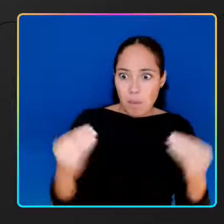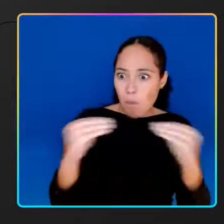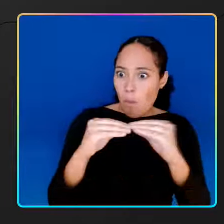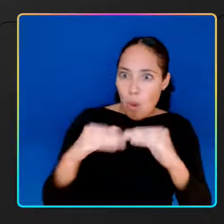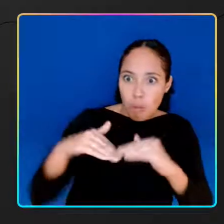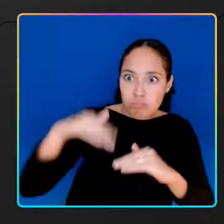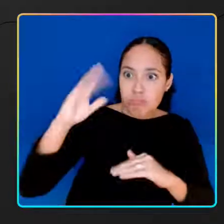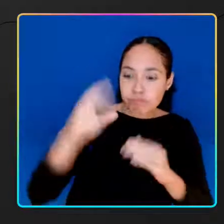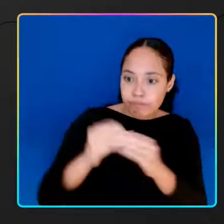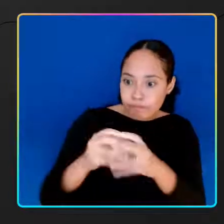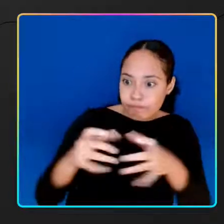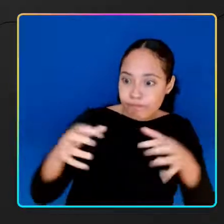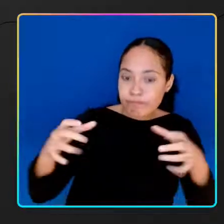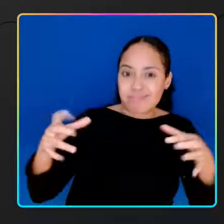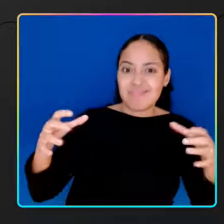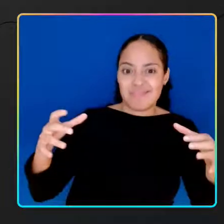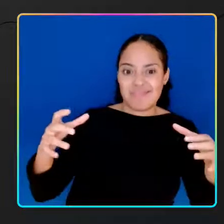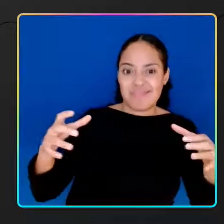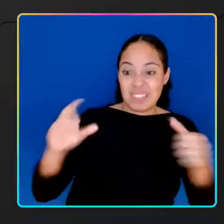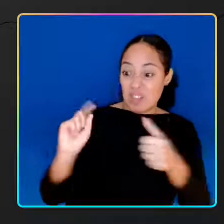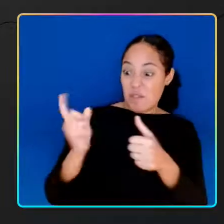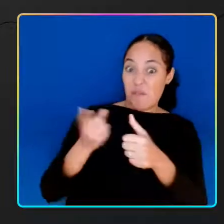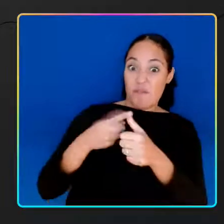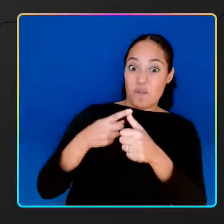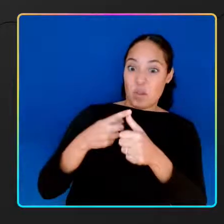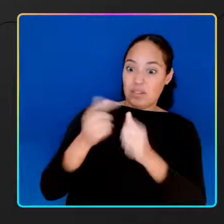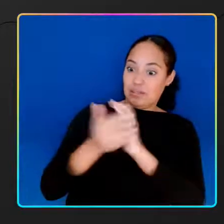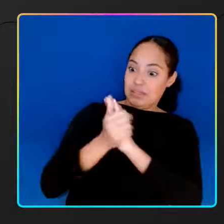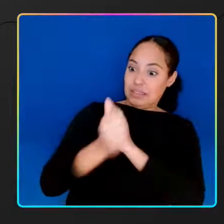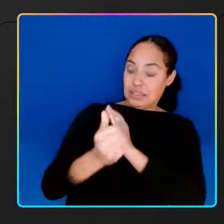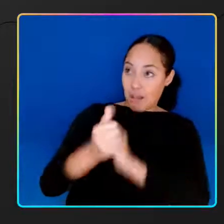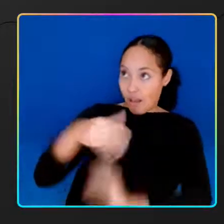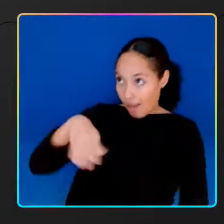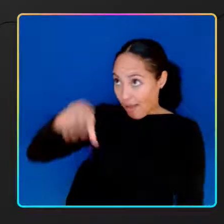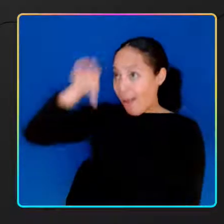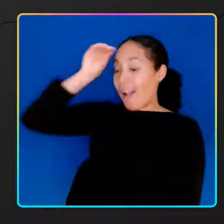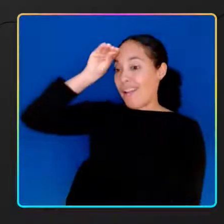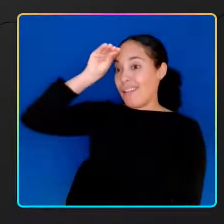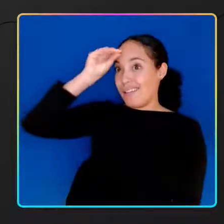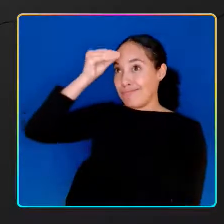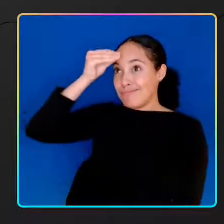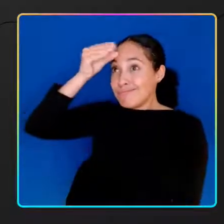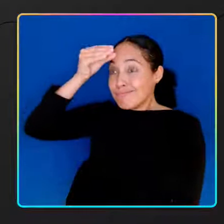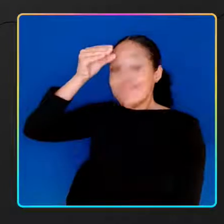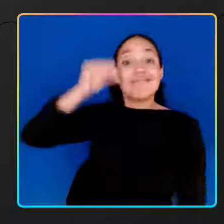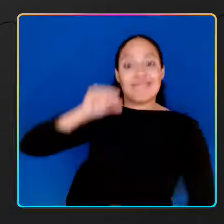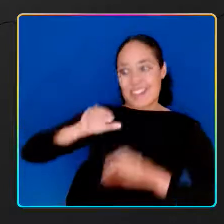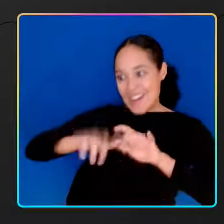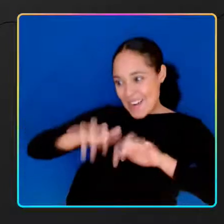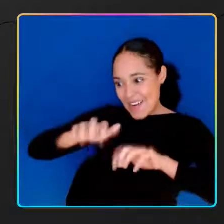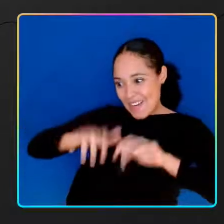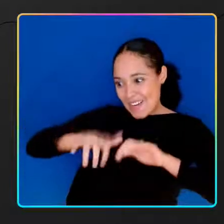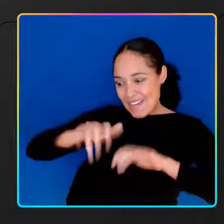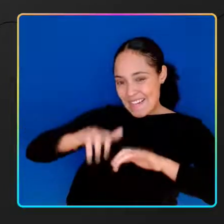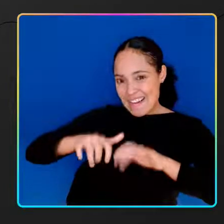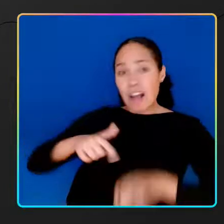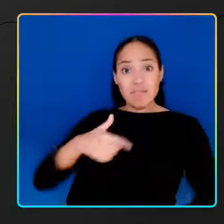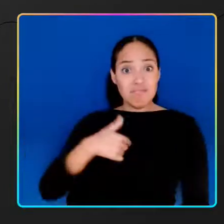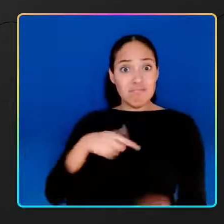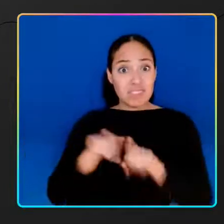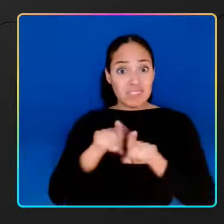built in AI, and it's because actually it was one of the first skills I built in AI also. I wonder, maybe it was just